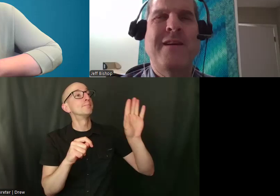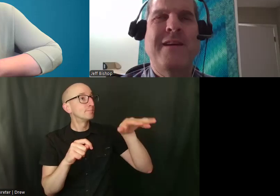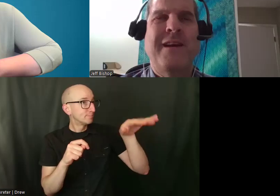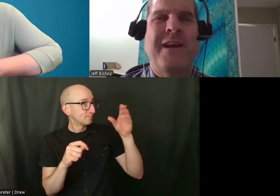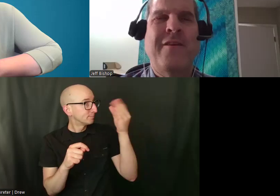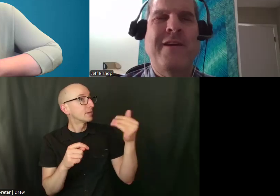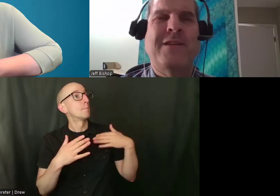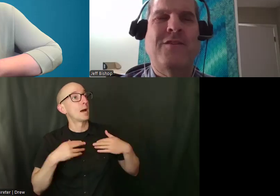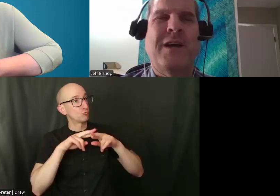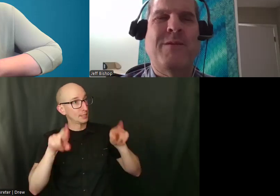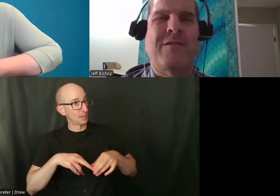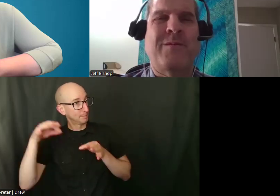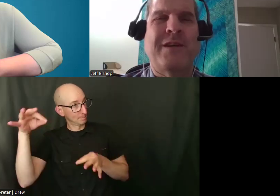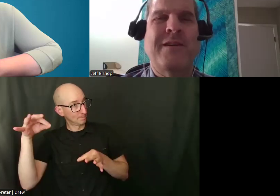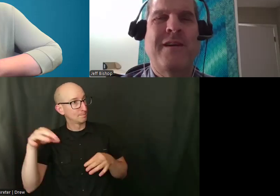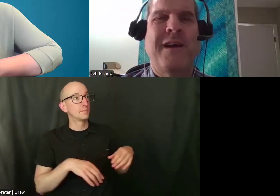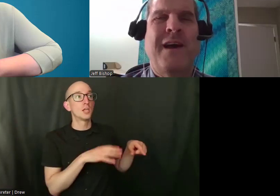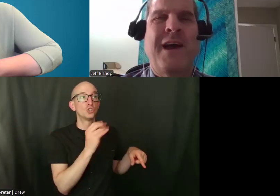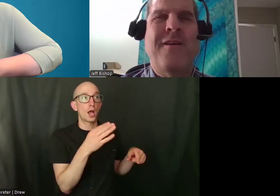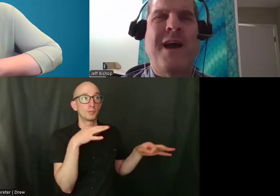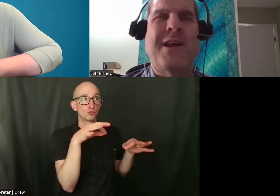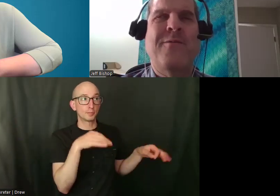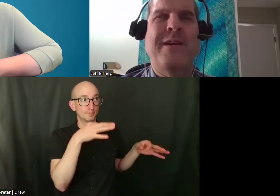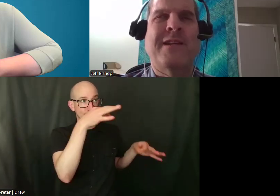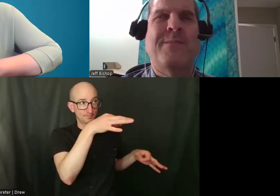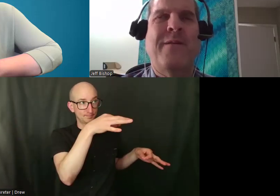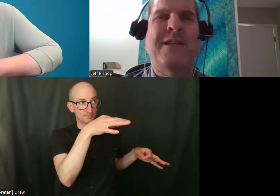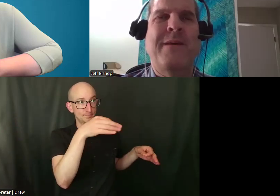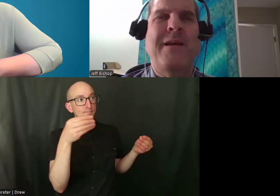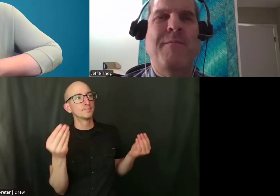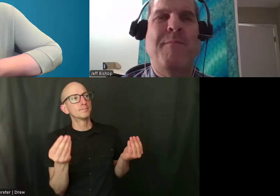resume. Here is the job description. How